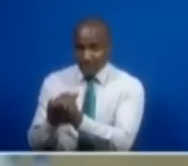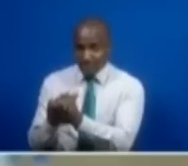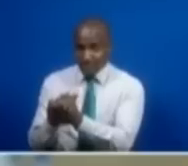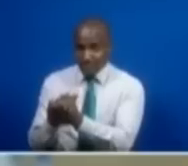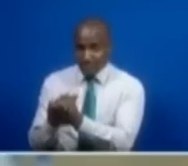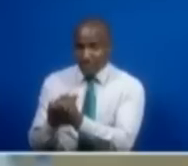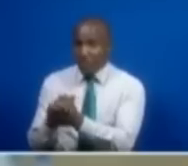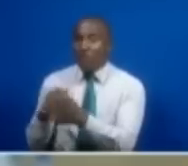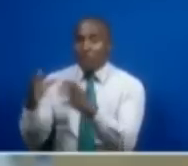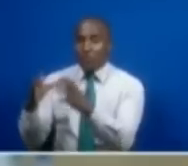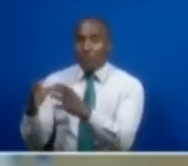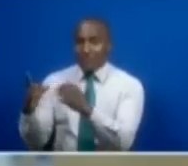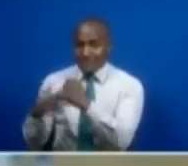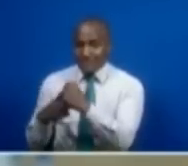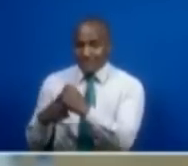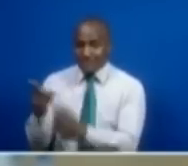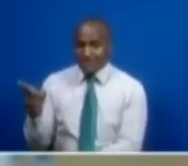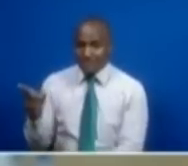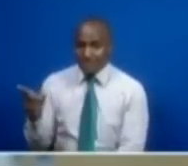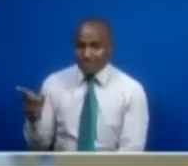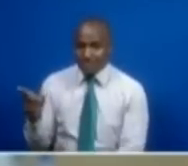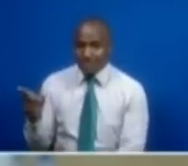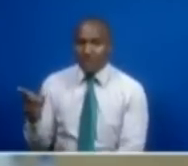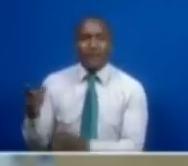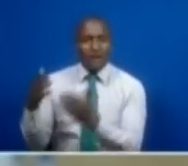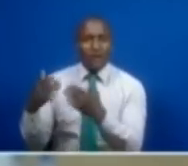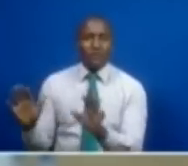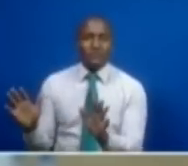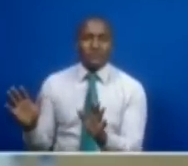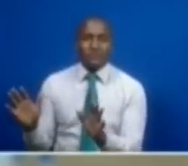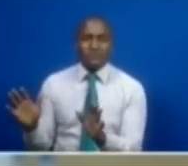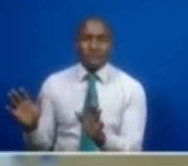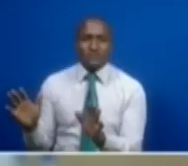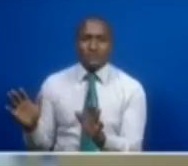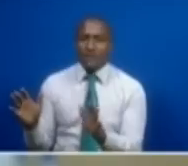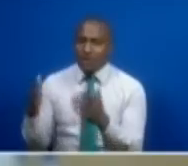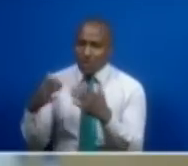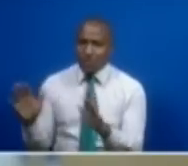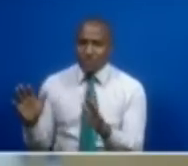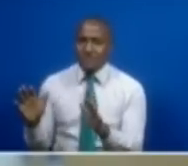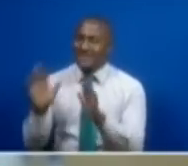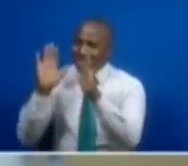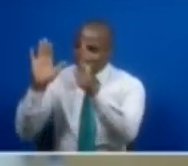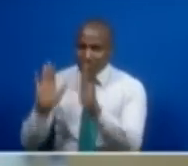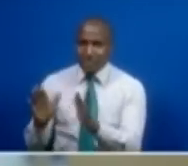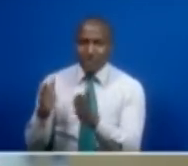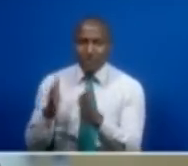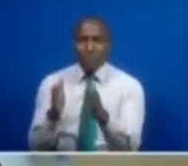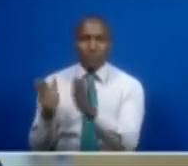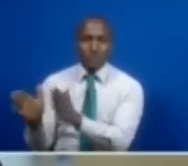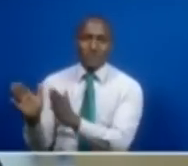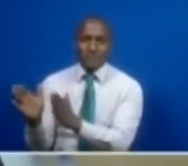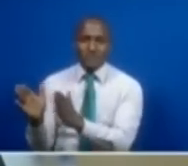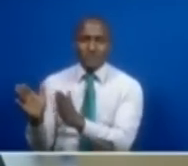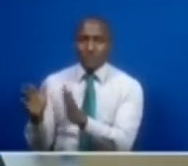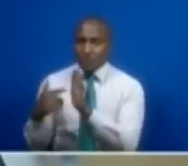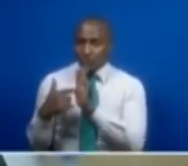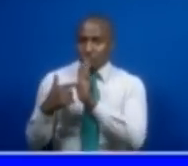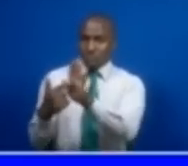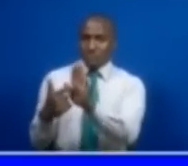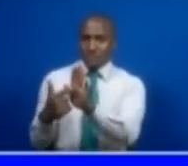the group of six, yes, they're losing a very valuable opportunity to be able to demonstrate